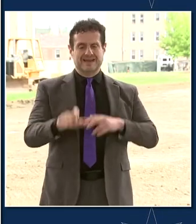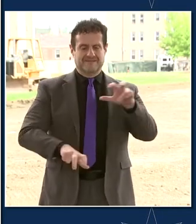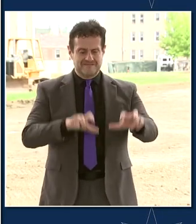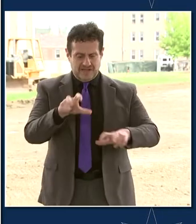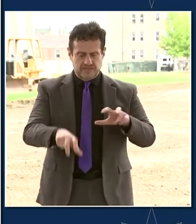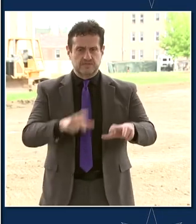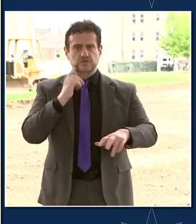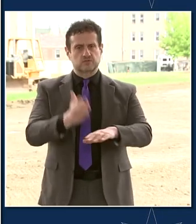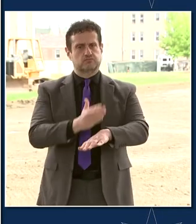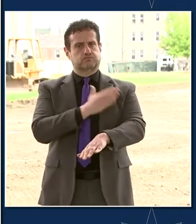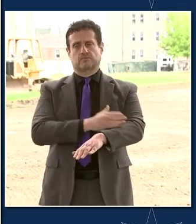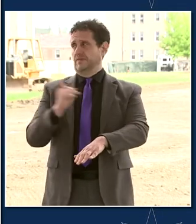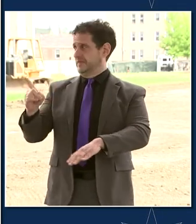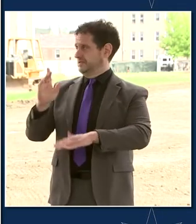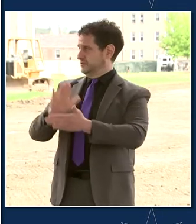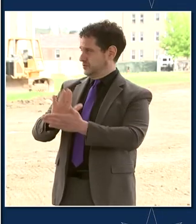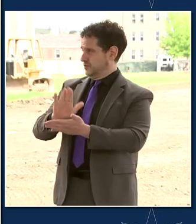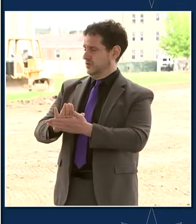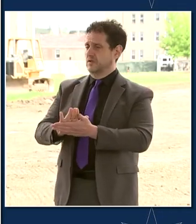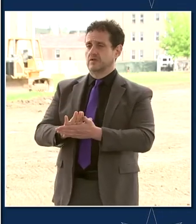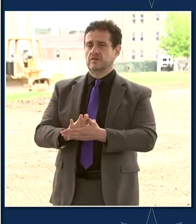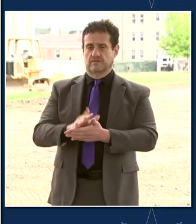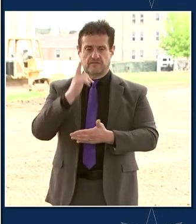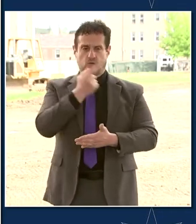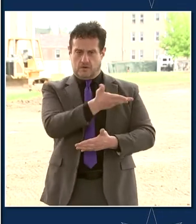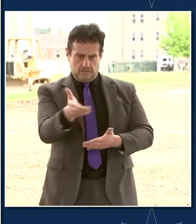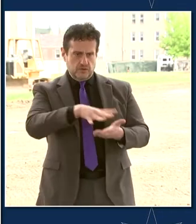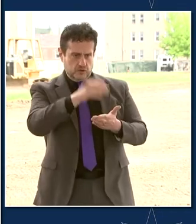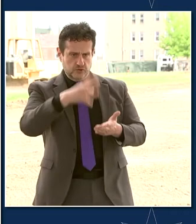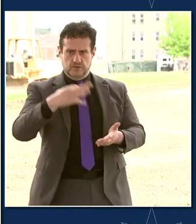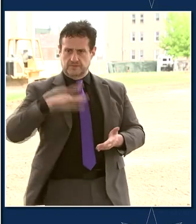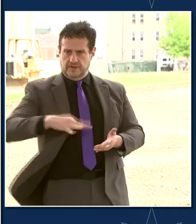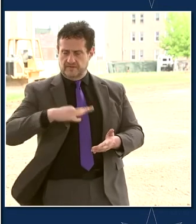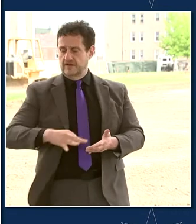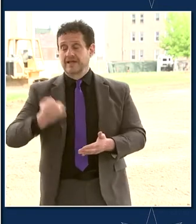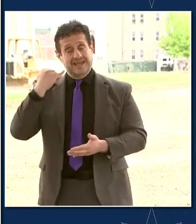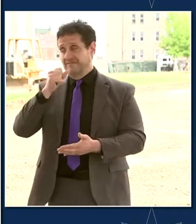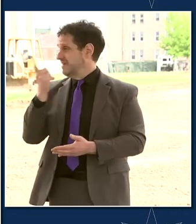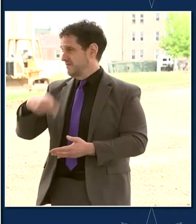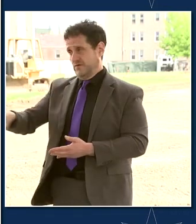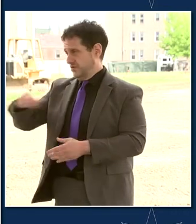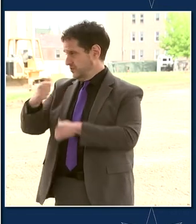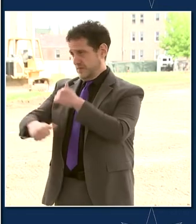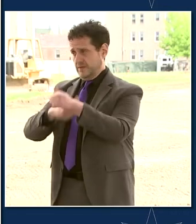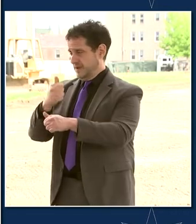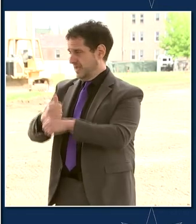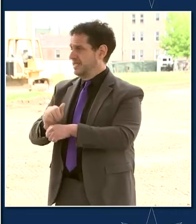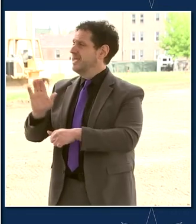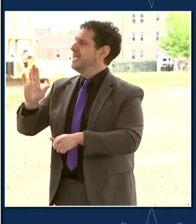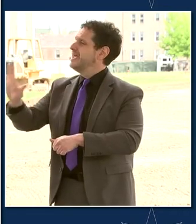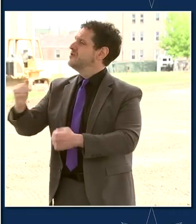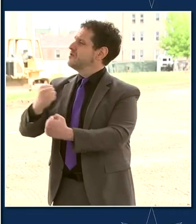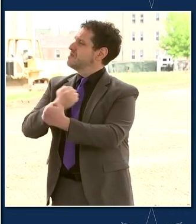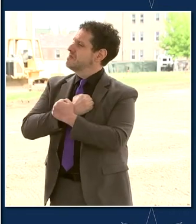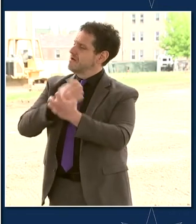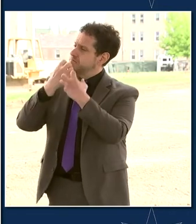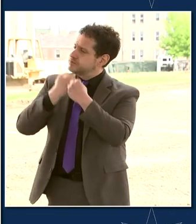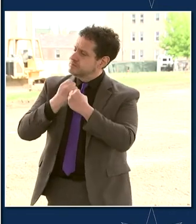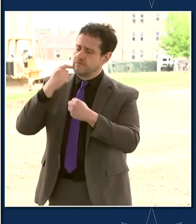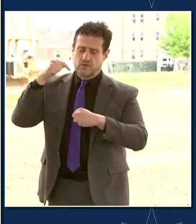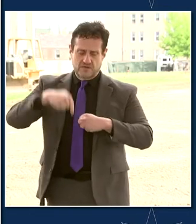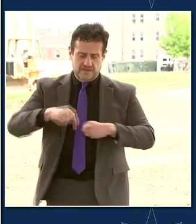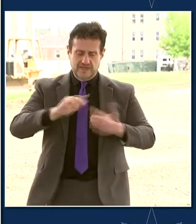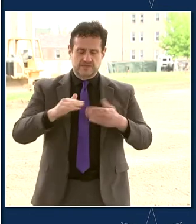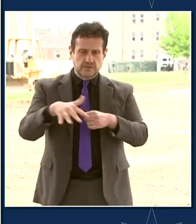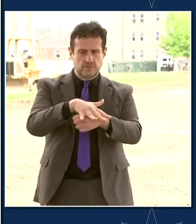and the students, if it wasn't for you guys, if it wasn't for the love that you also have for the community and for